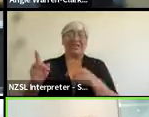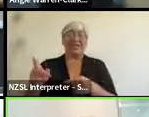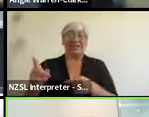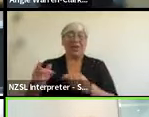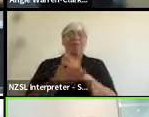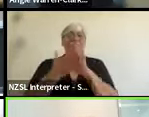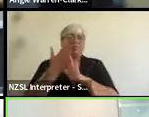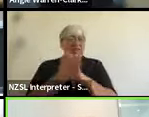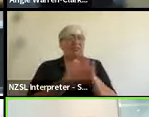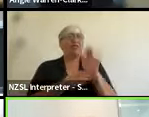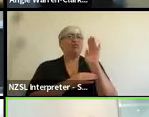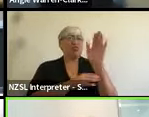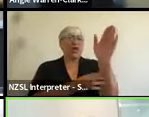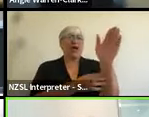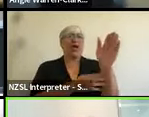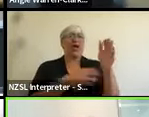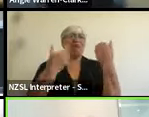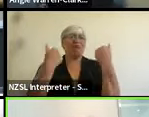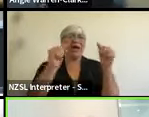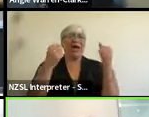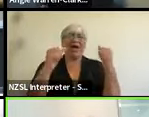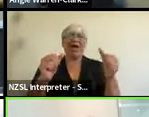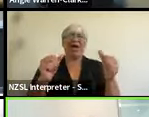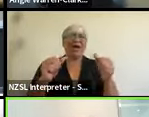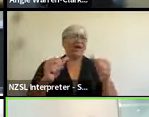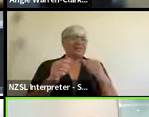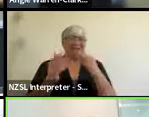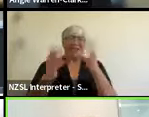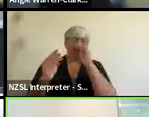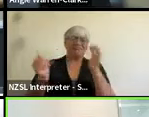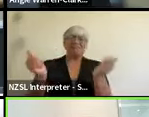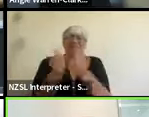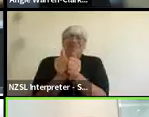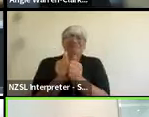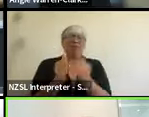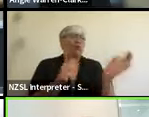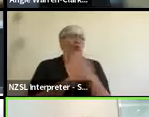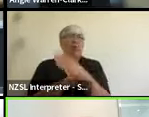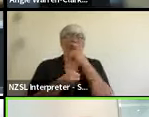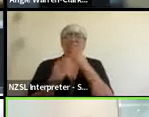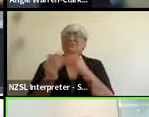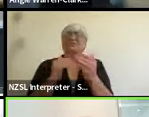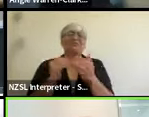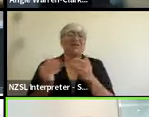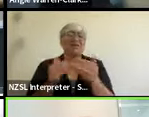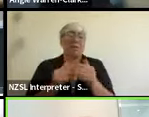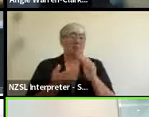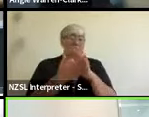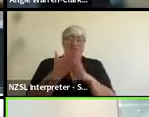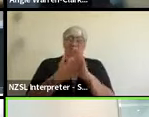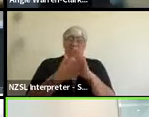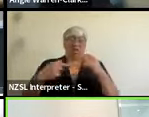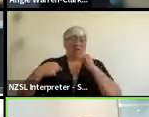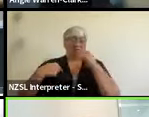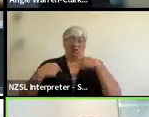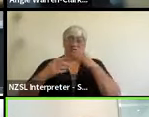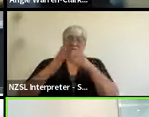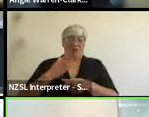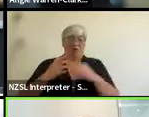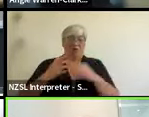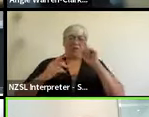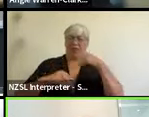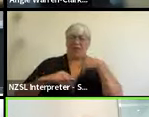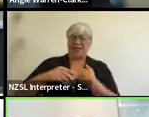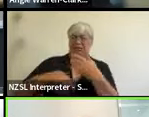future and be much more adaptable, the person living there, because even their needs can change. And it was